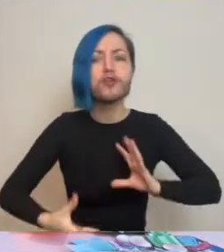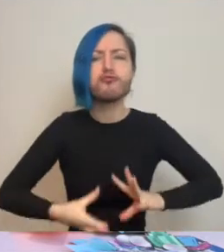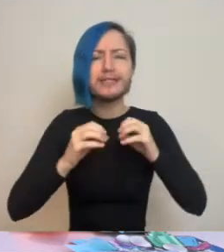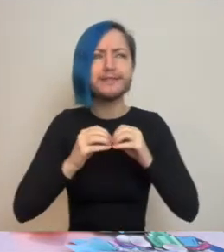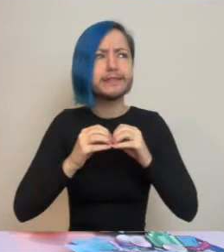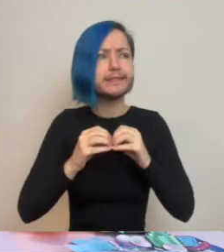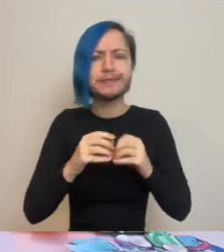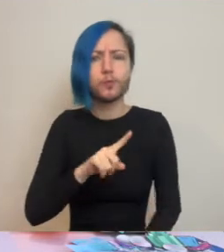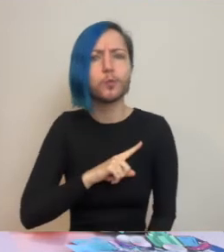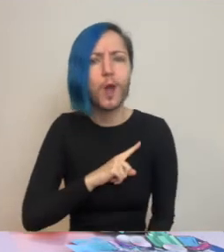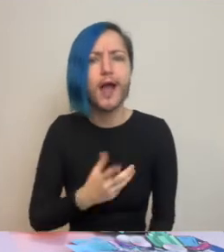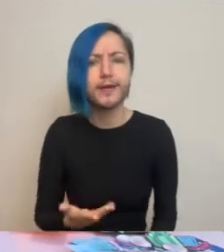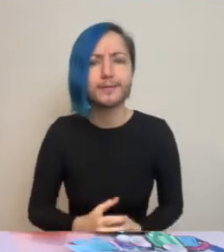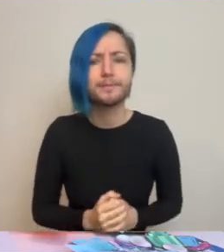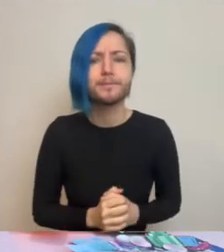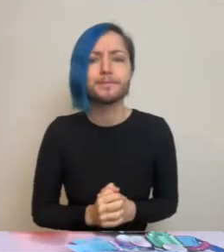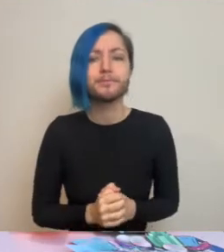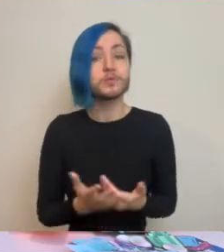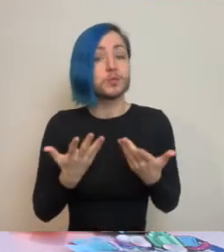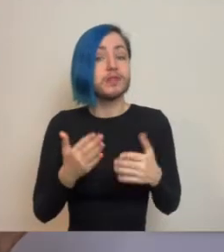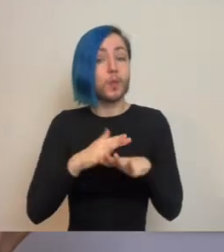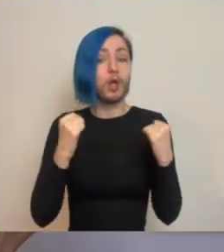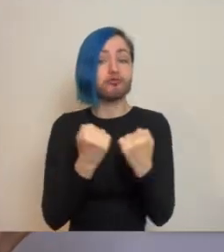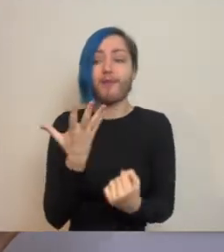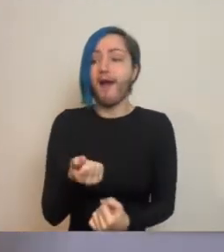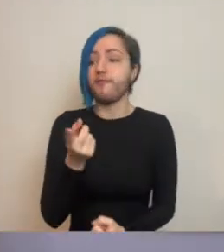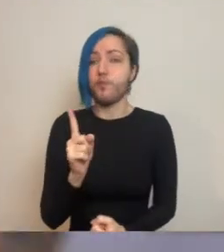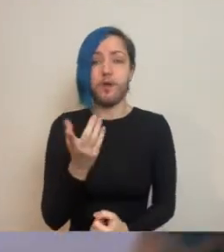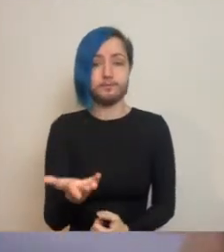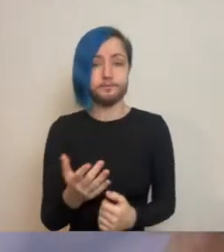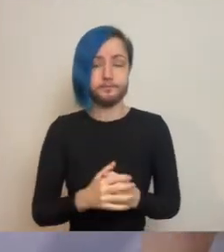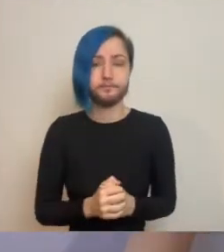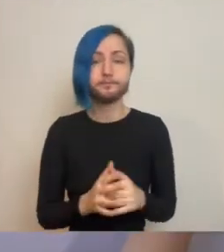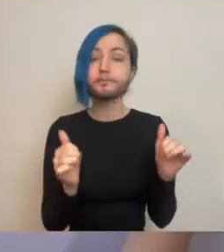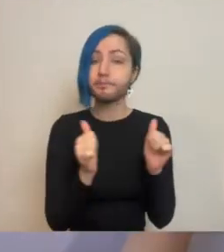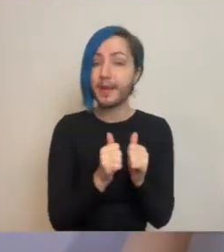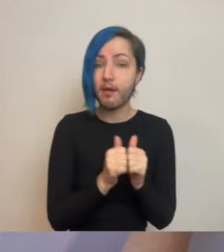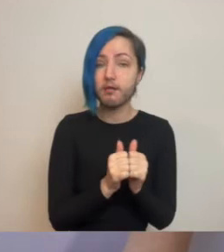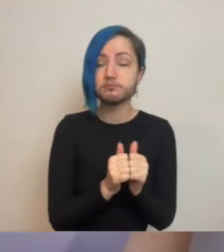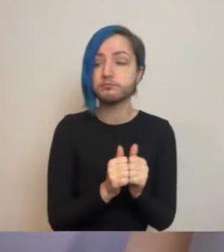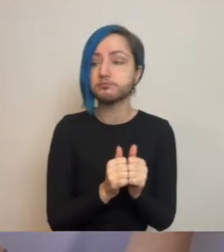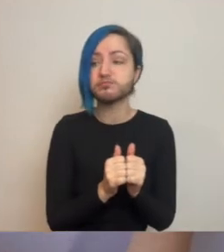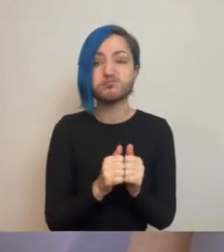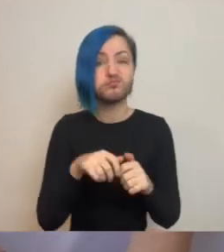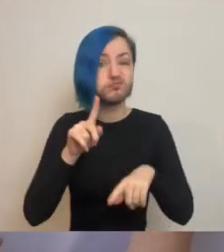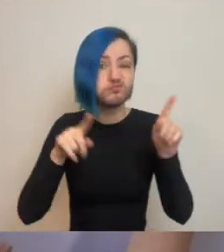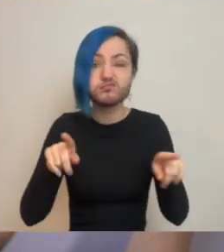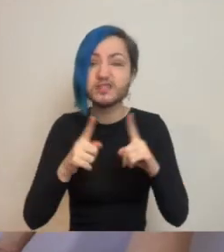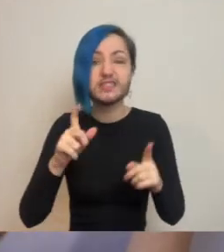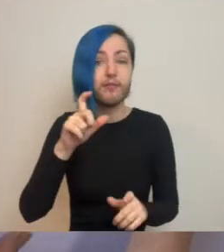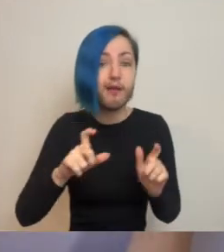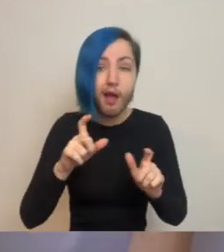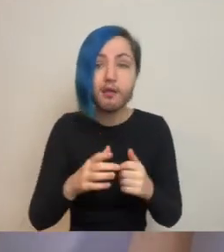creative. Today, for the workshop, we've got on the table, we've got some paper in a variety of different colours.